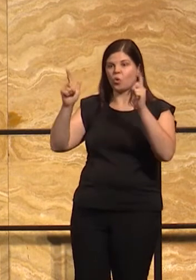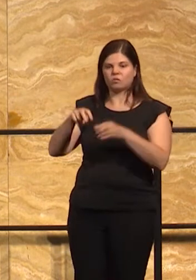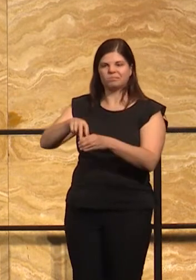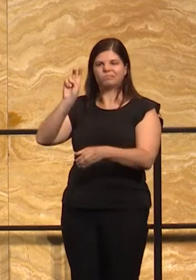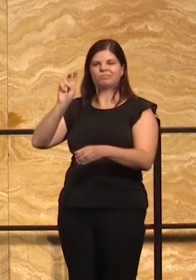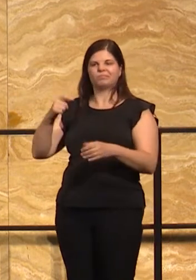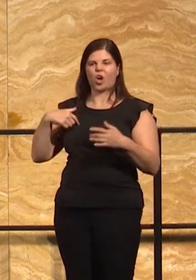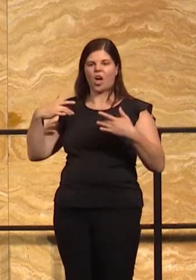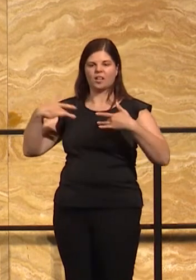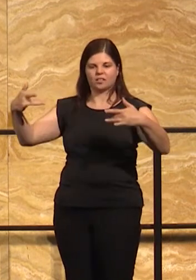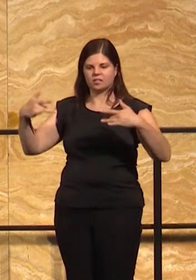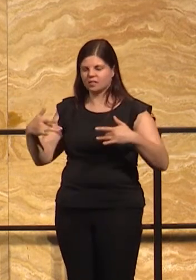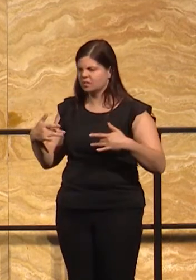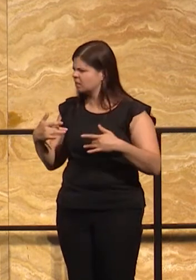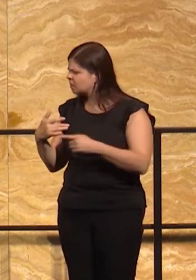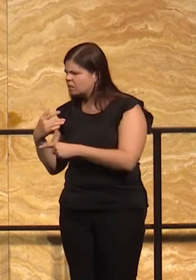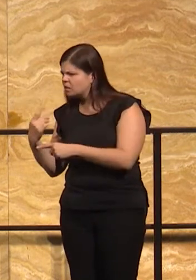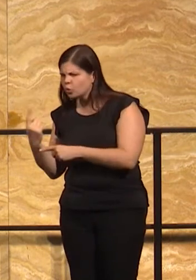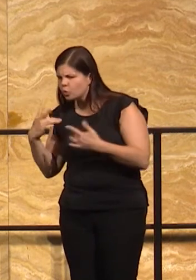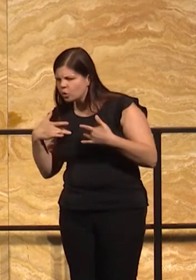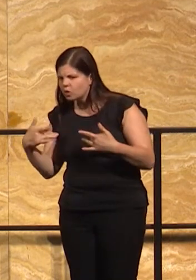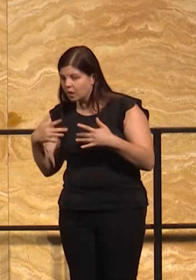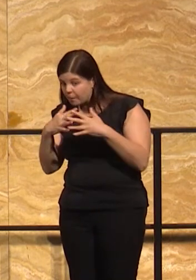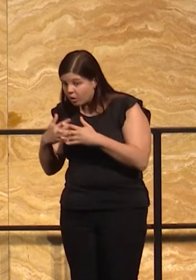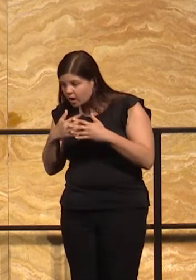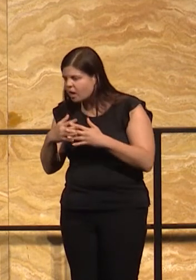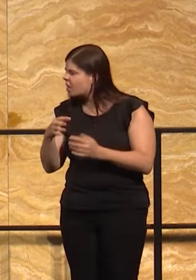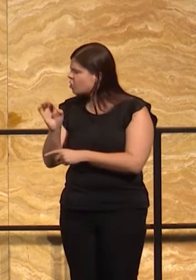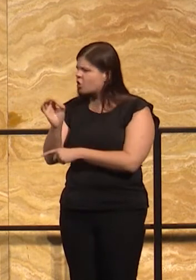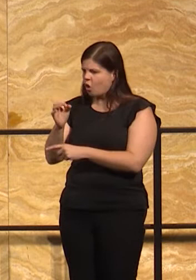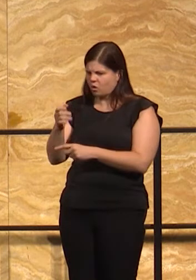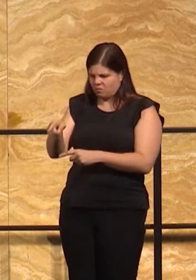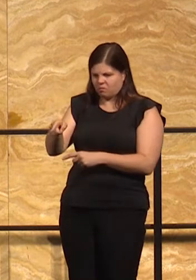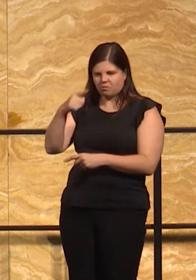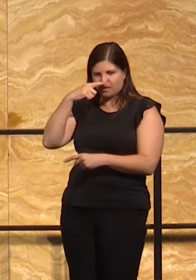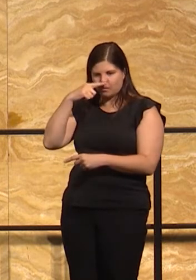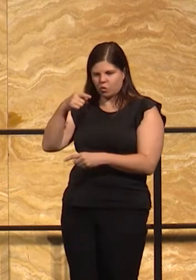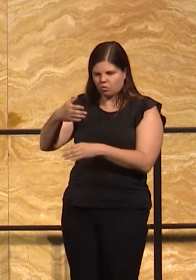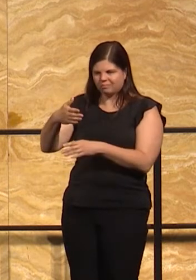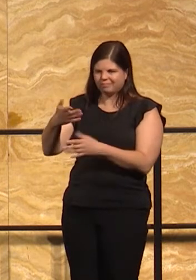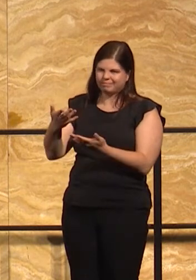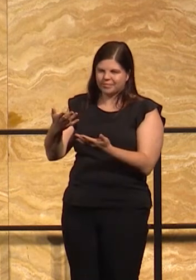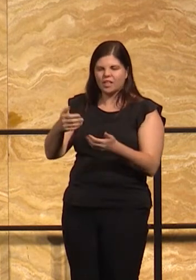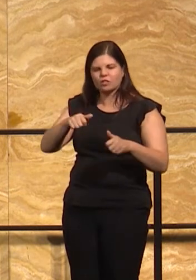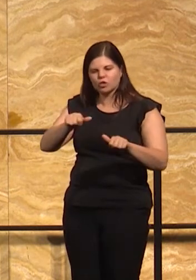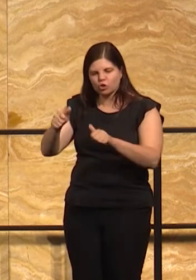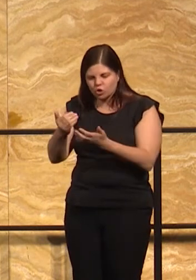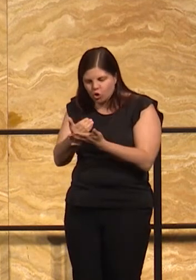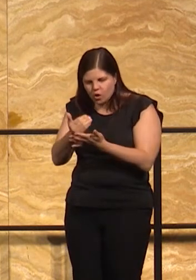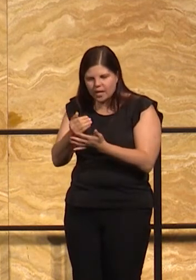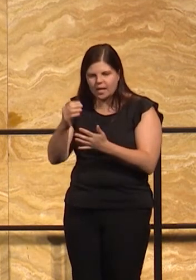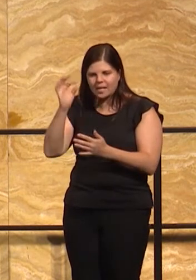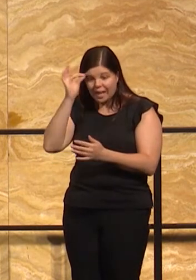you say the they, but do you mean the US? I mean the permanent members of the Security Council, in a sense. The